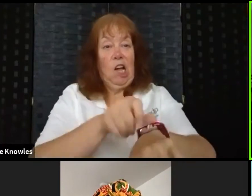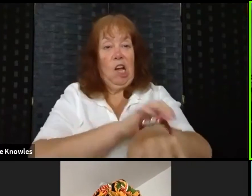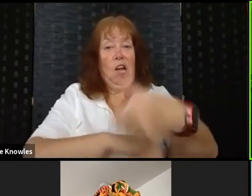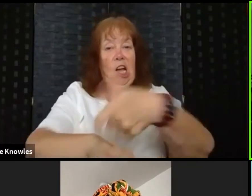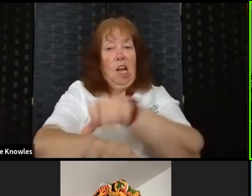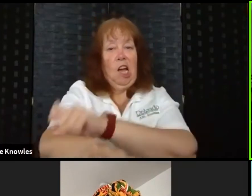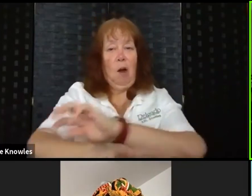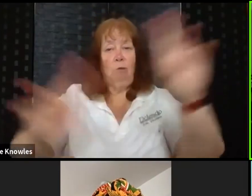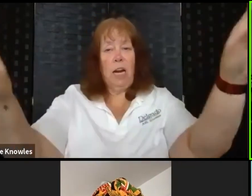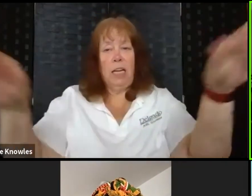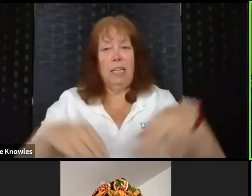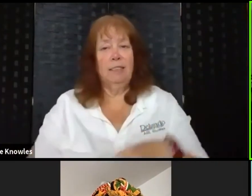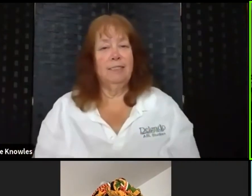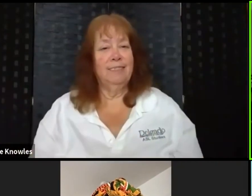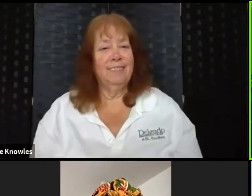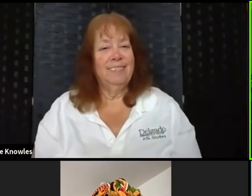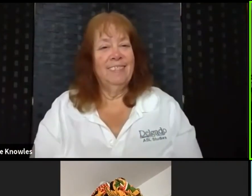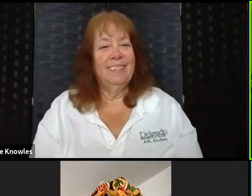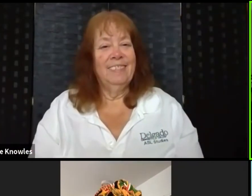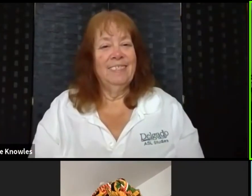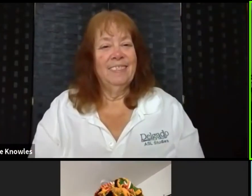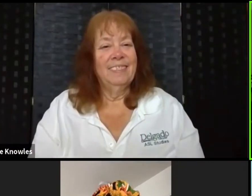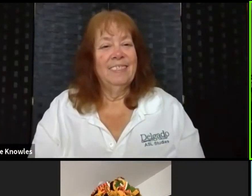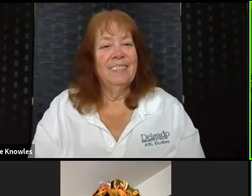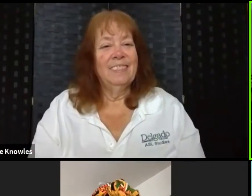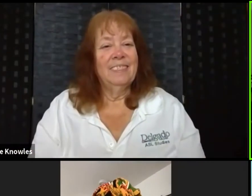into it. And so how would I get